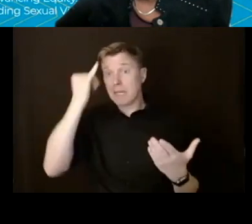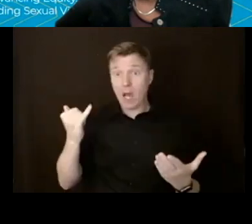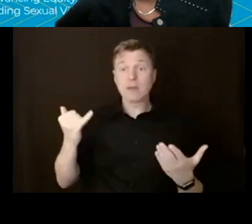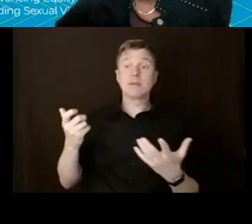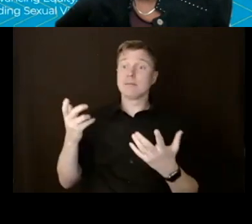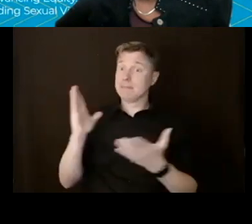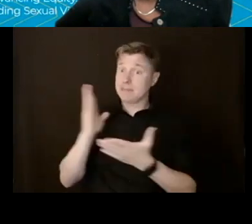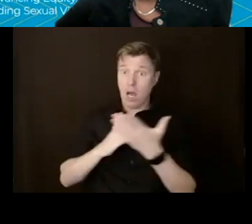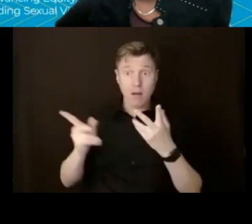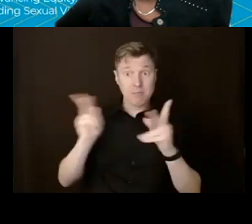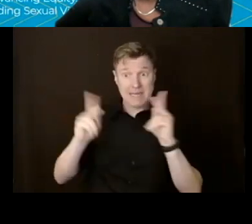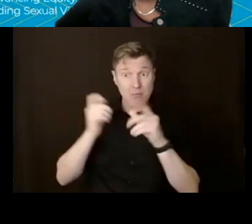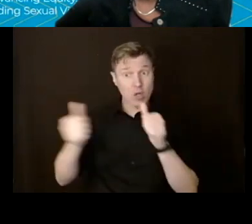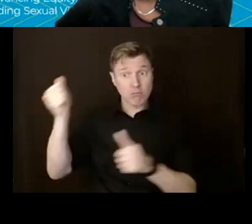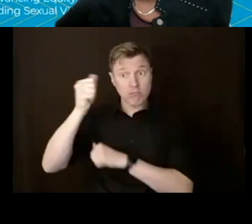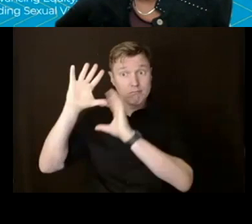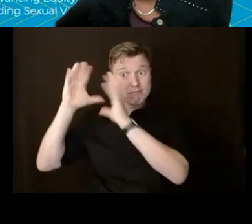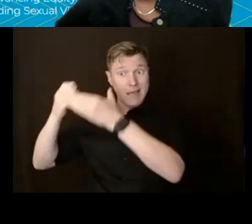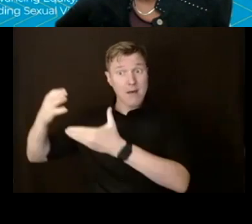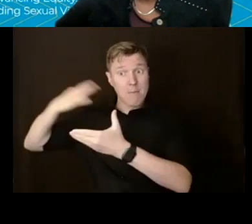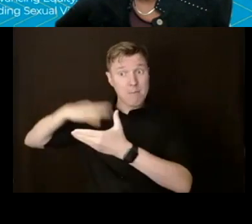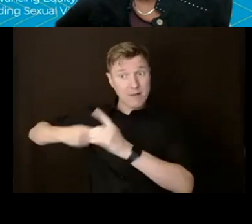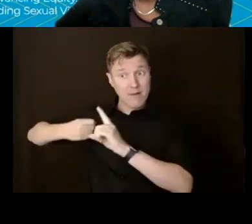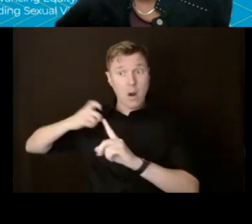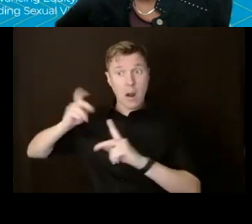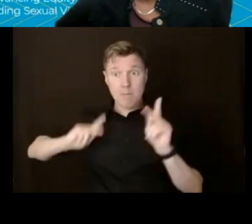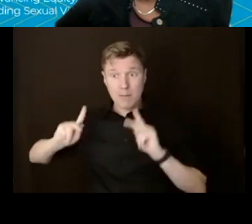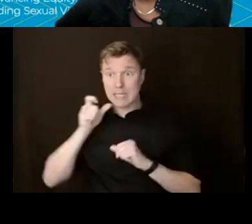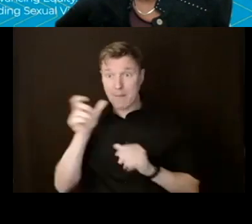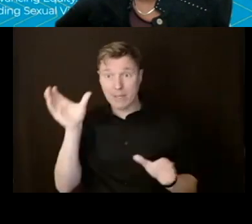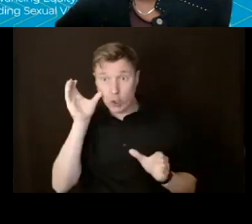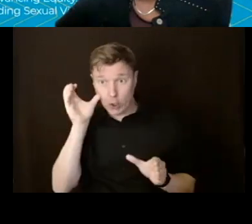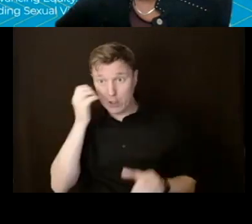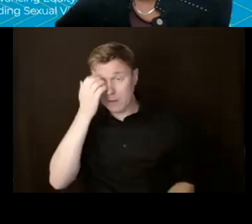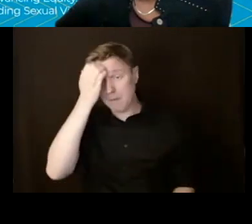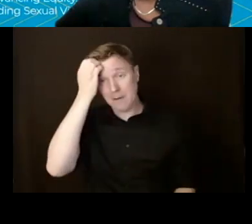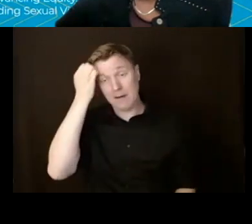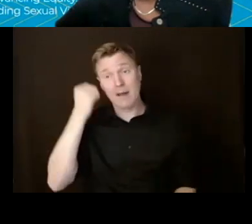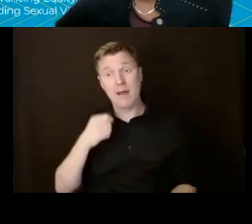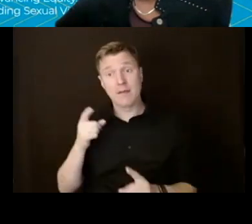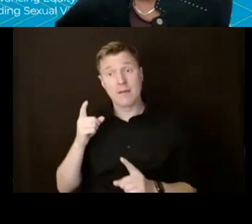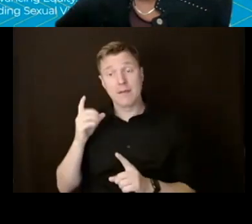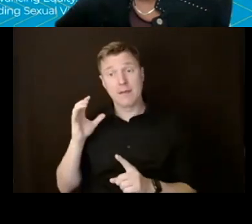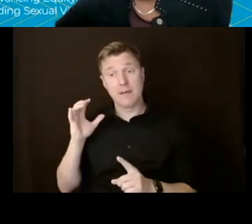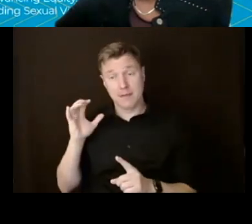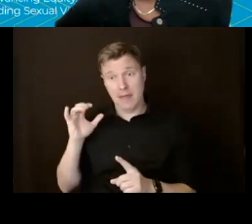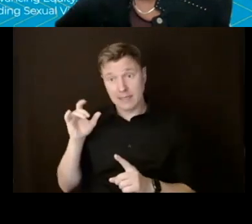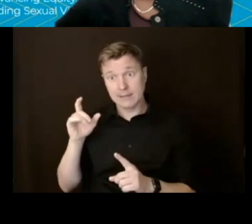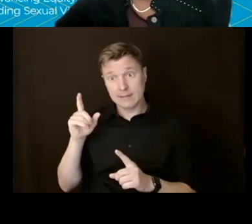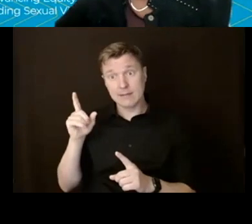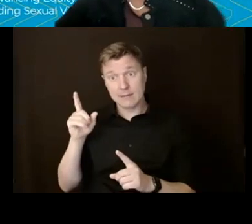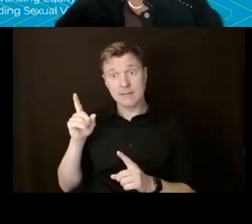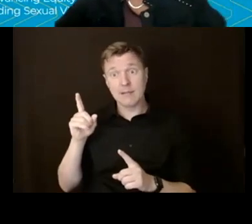have really benefited from folks not being heard, that they get to